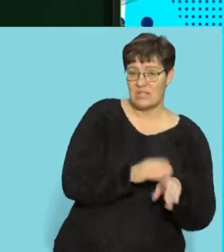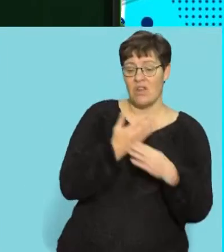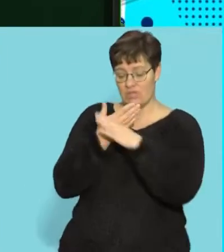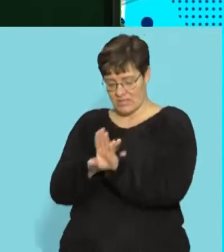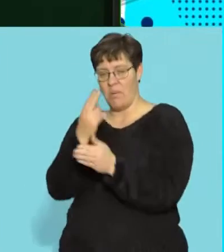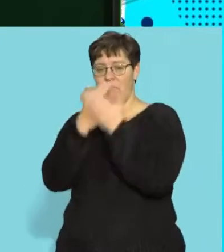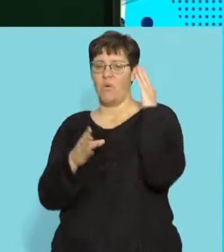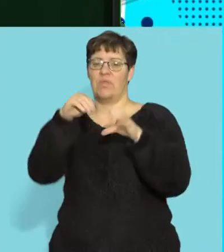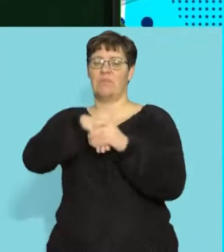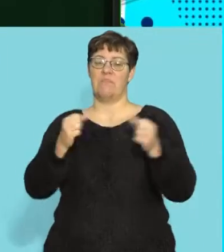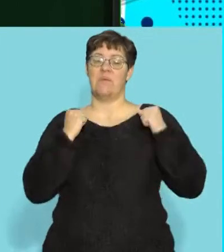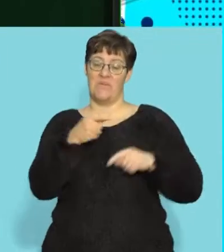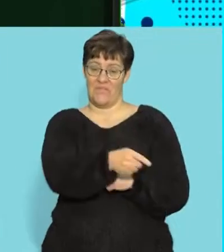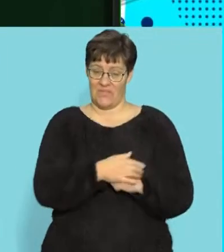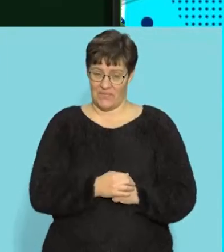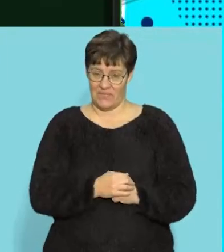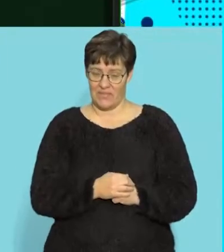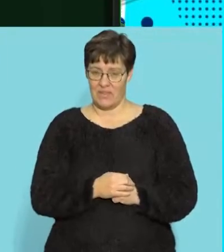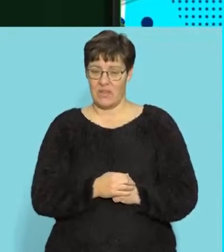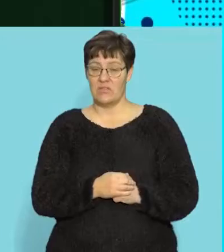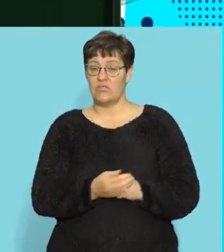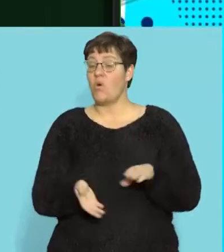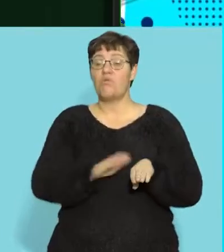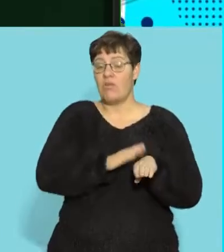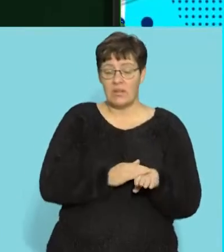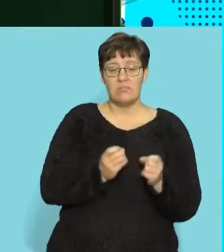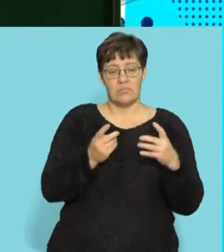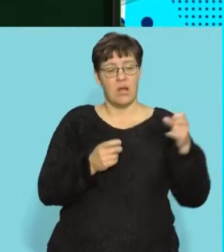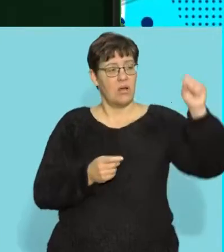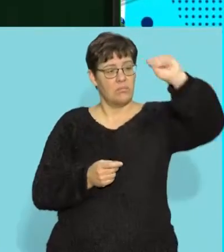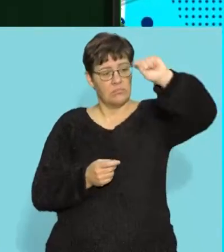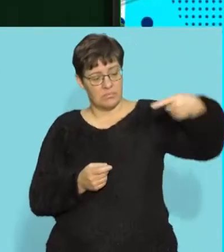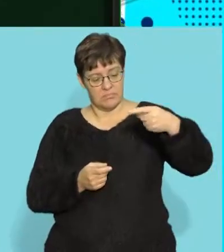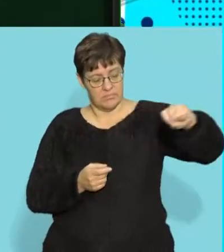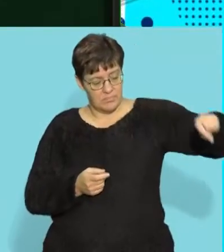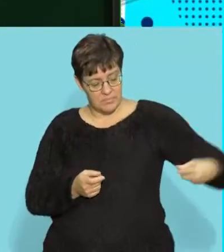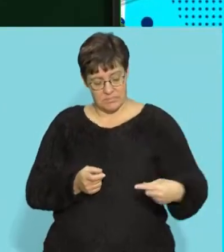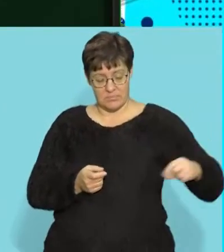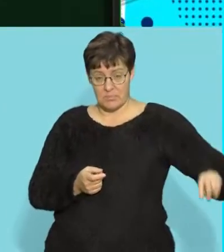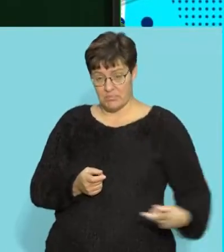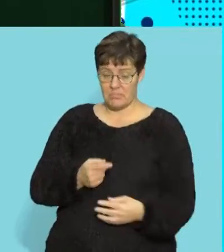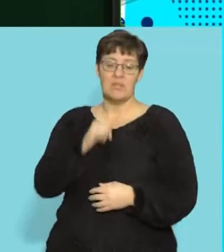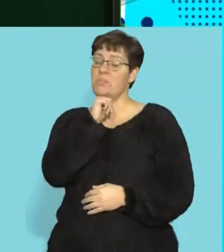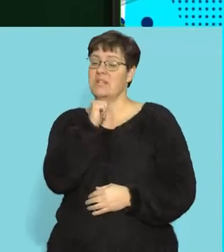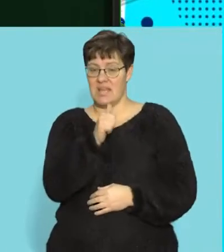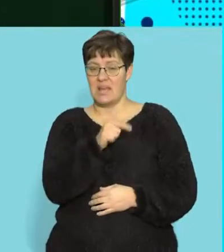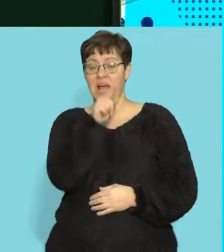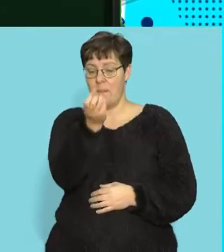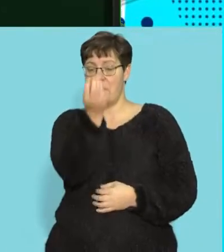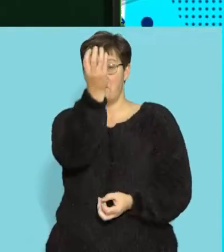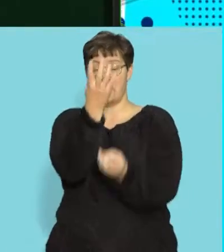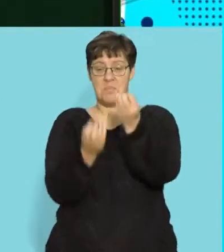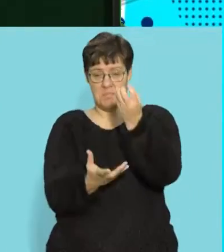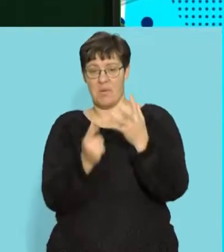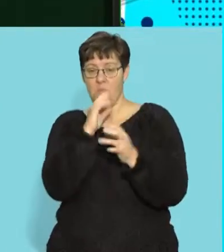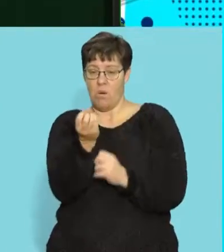as well as resistance. So as there was an increase in current, never mind the current was split between the identical light bulbs. These light bulbs,